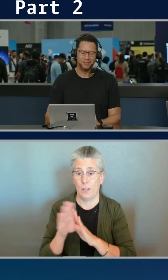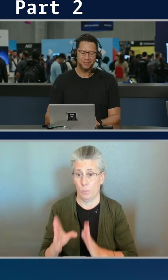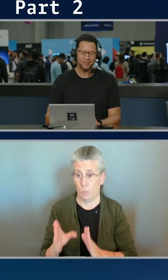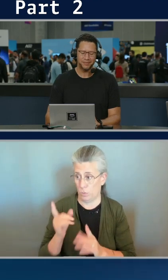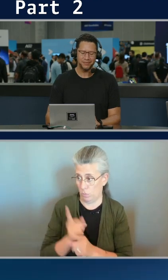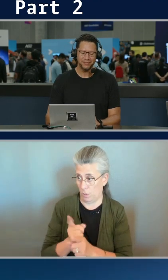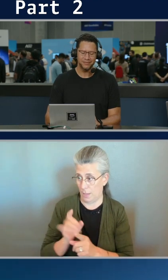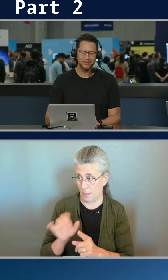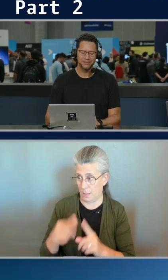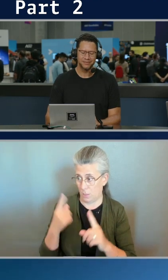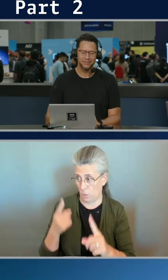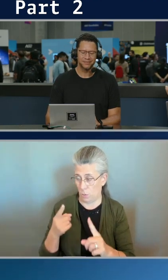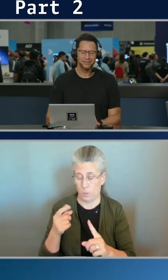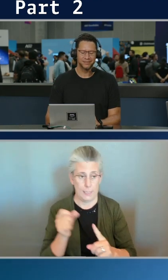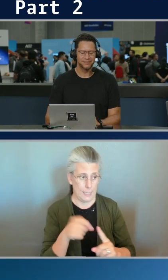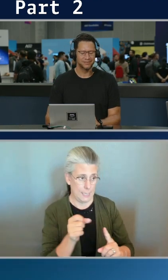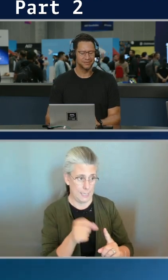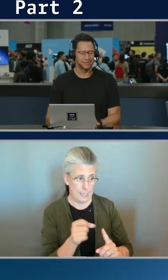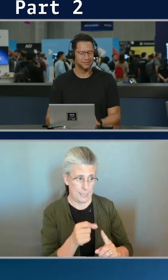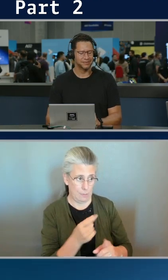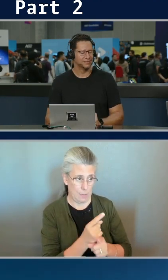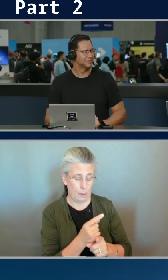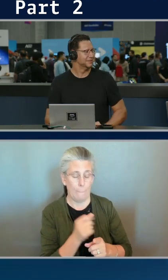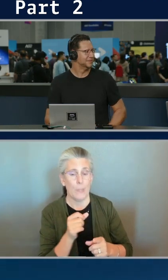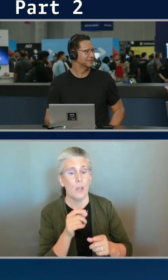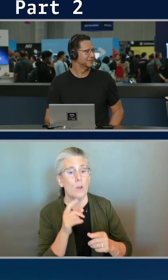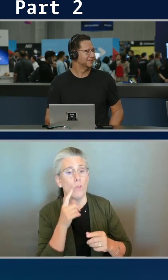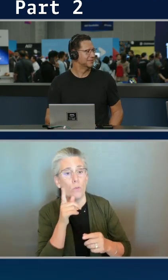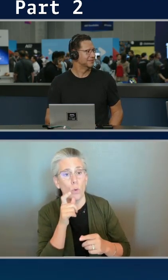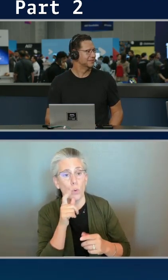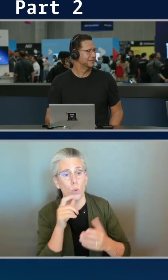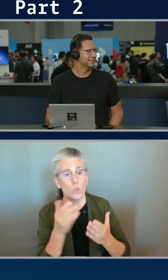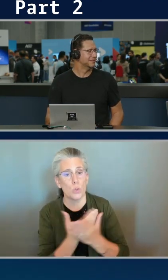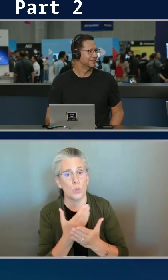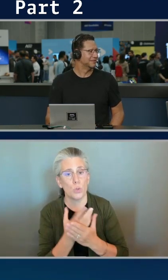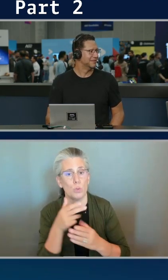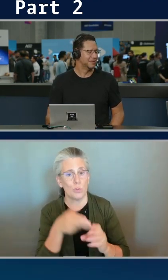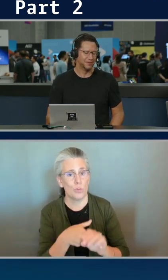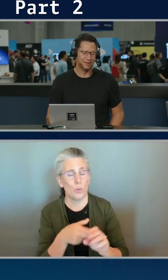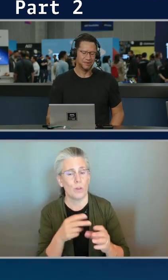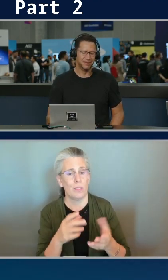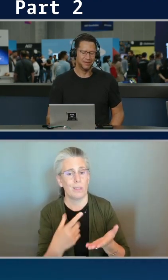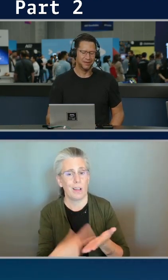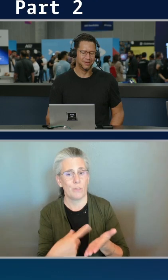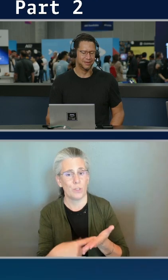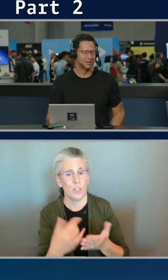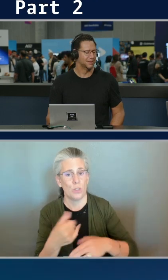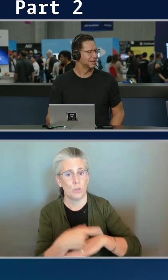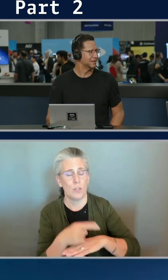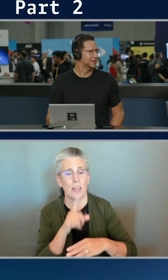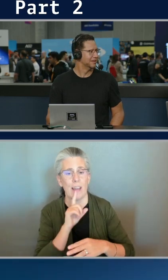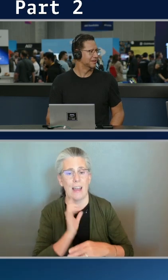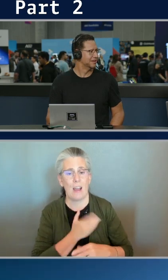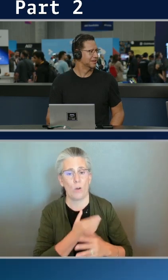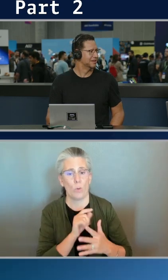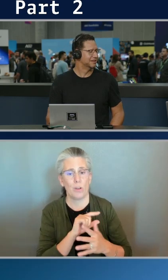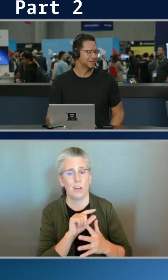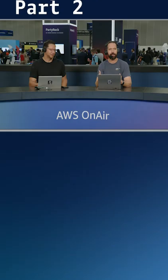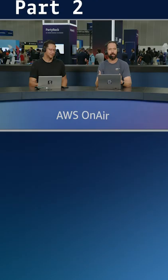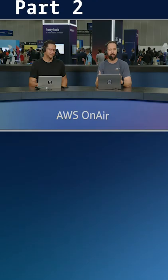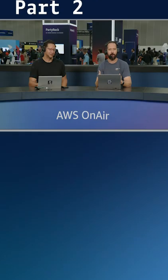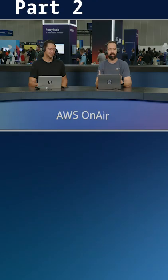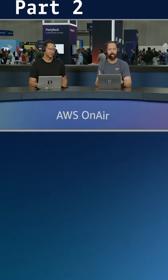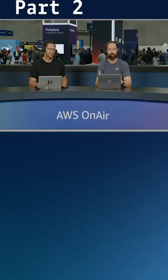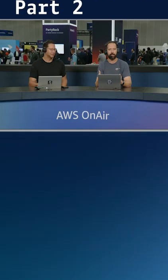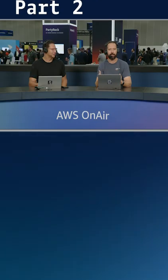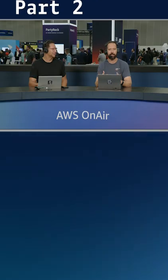for those that might be new to our conversation today, our series today is really a representation of a deeper